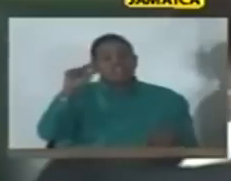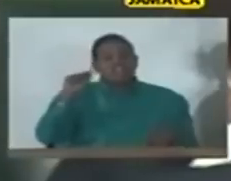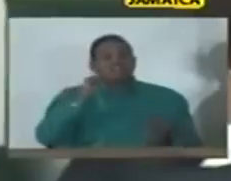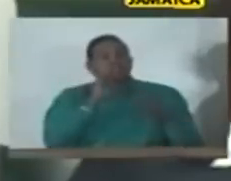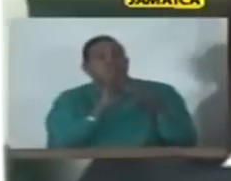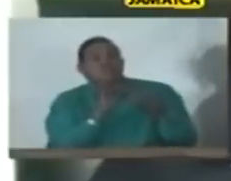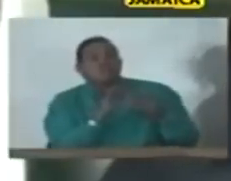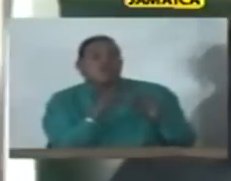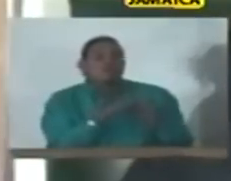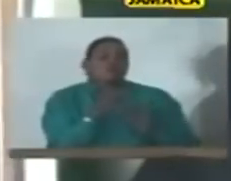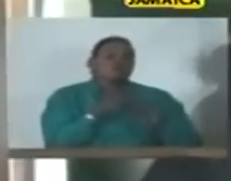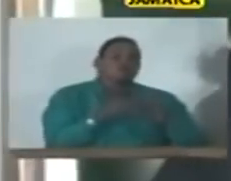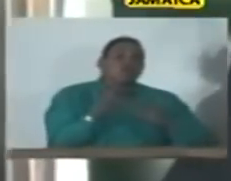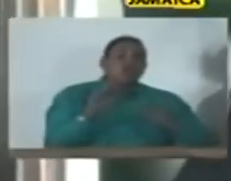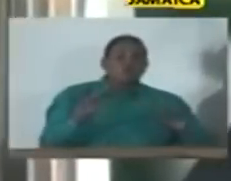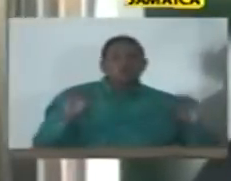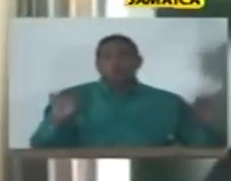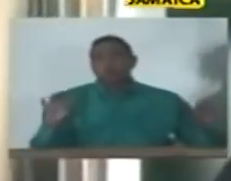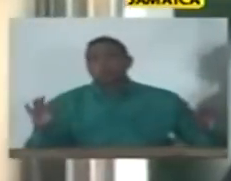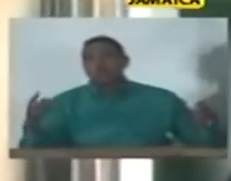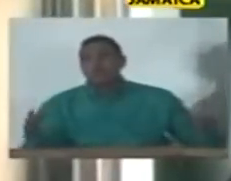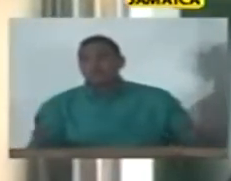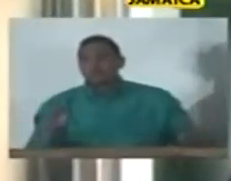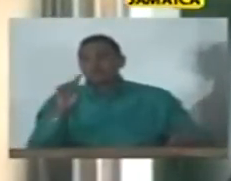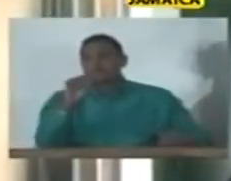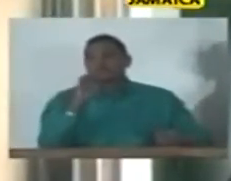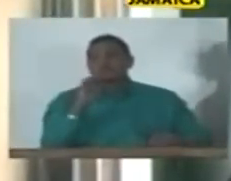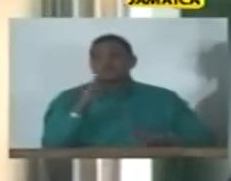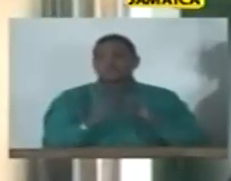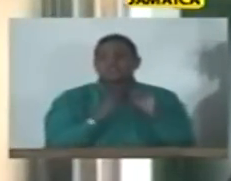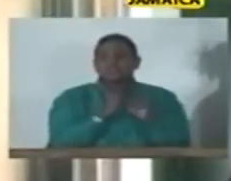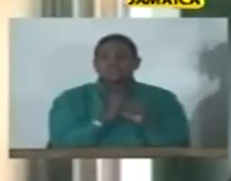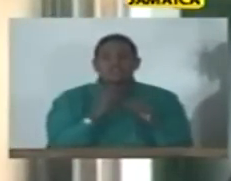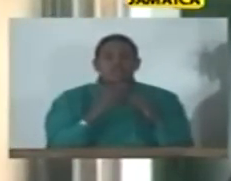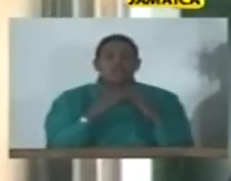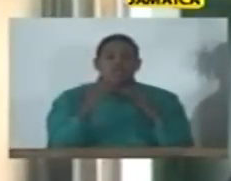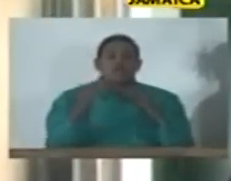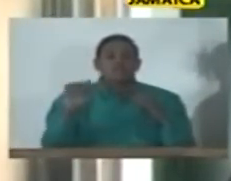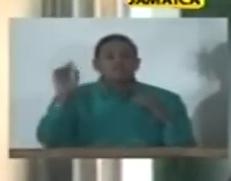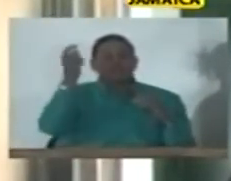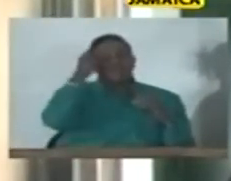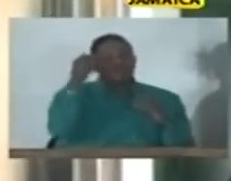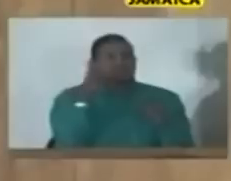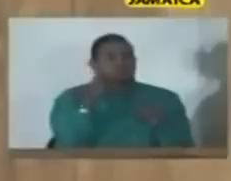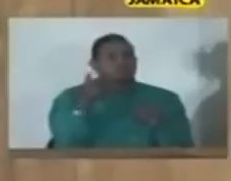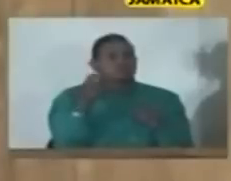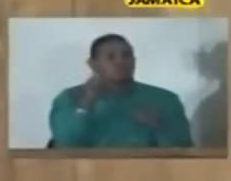forth. 100 years after the government is celebrating